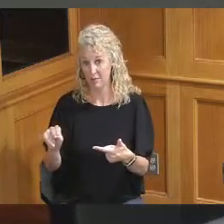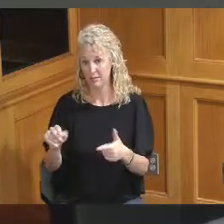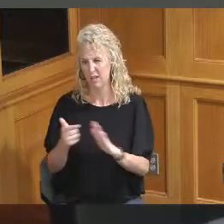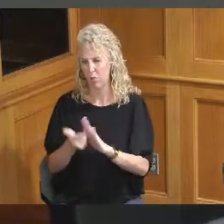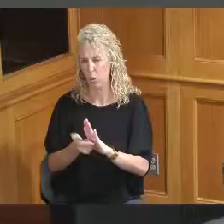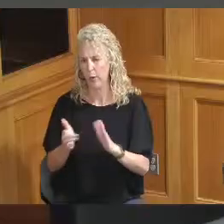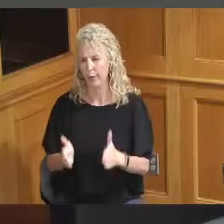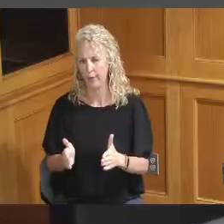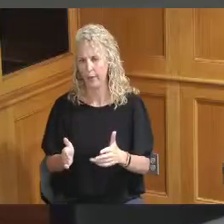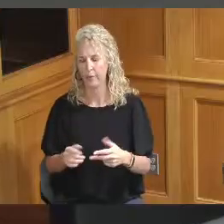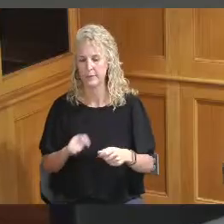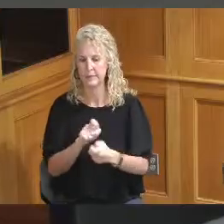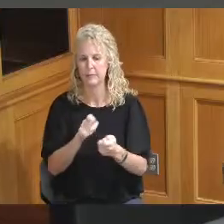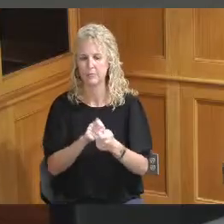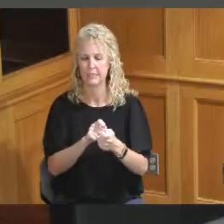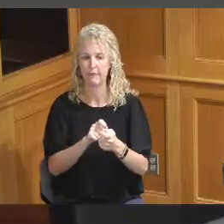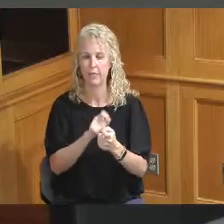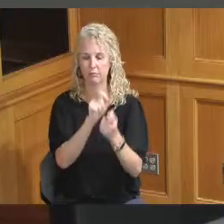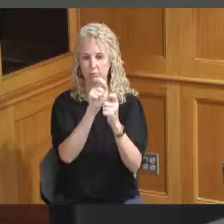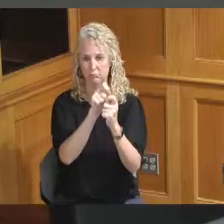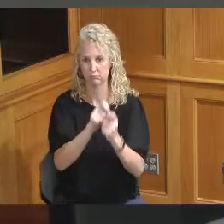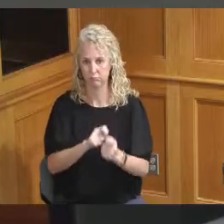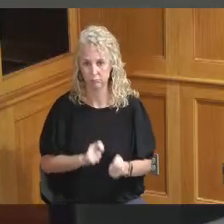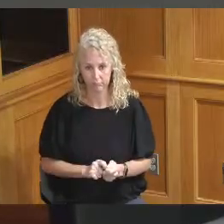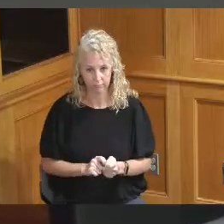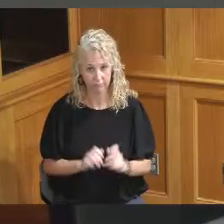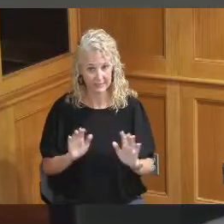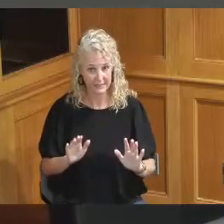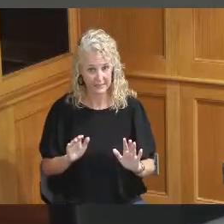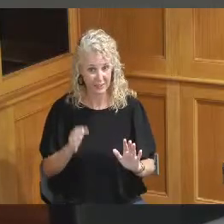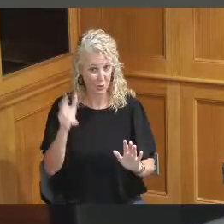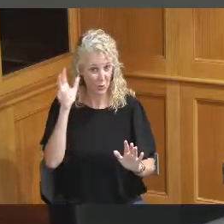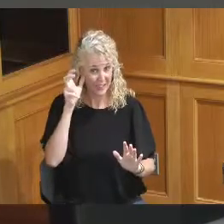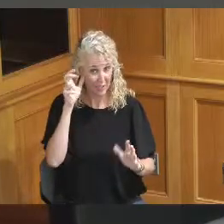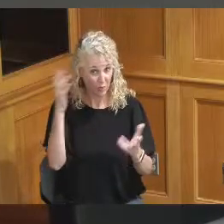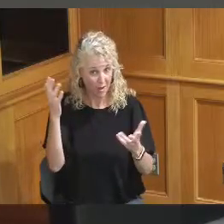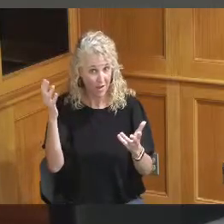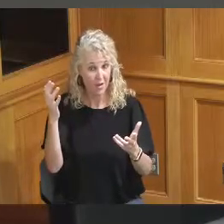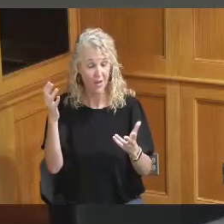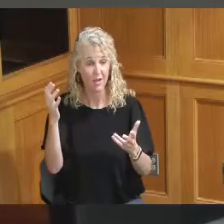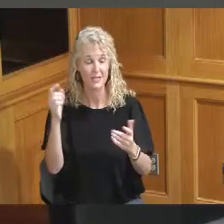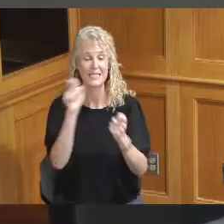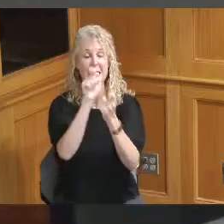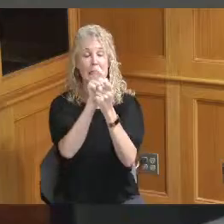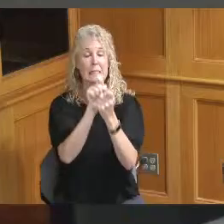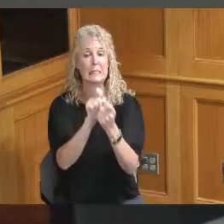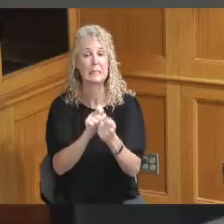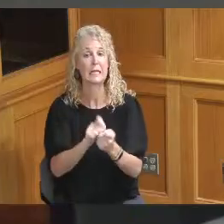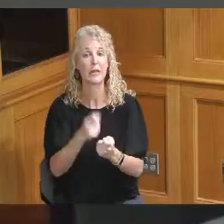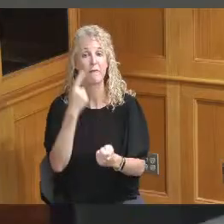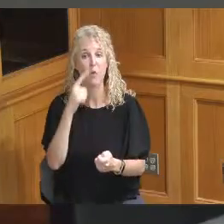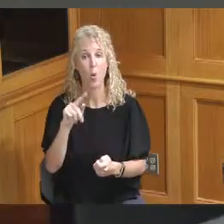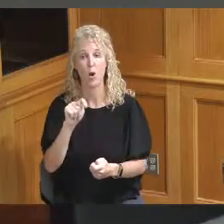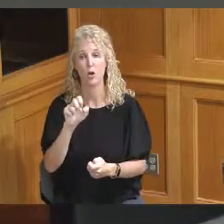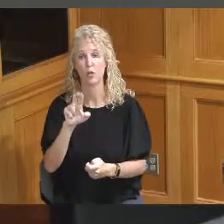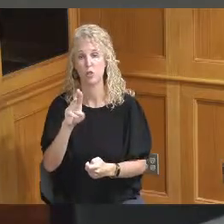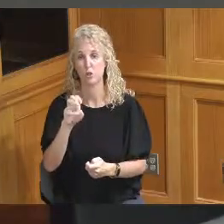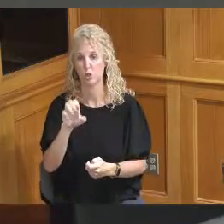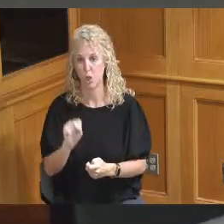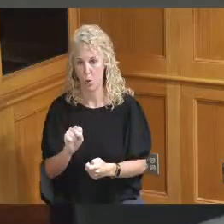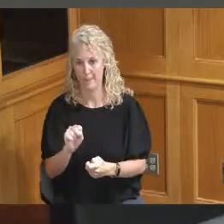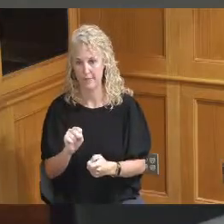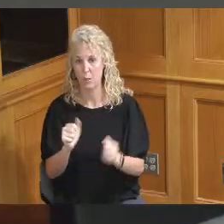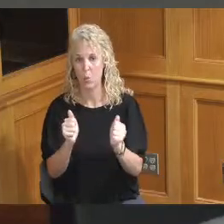some of the specific deal points. Again, what you're going to hear are details of terms with the